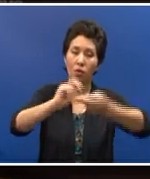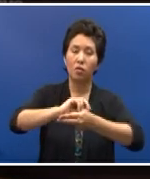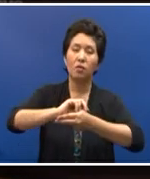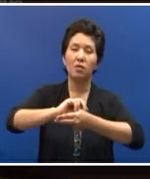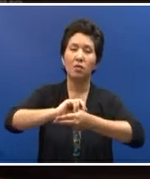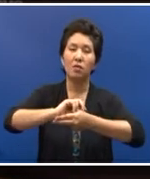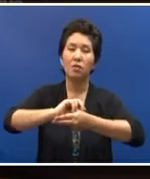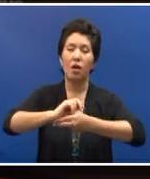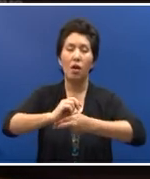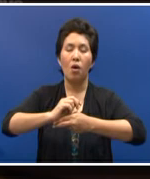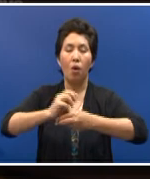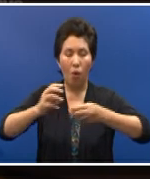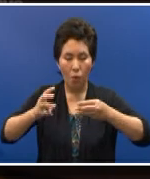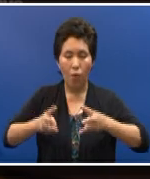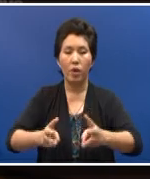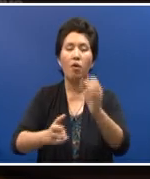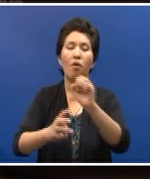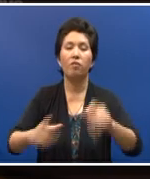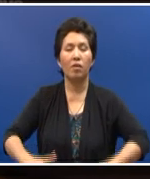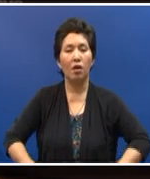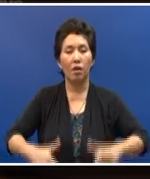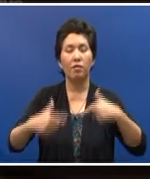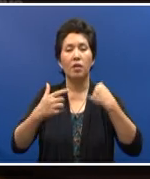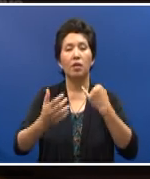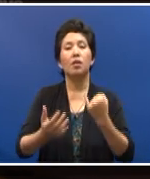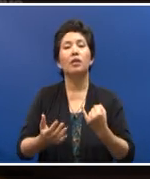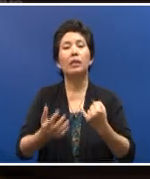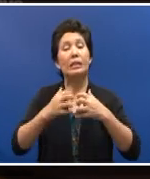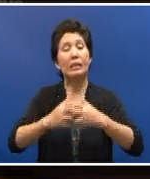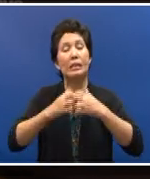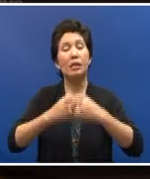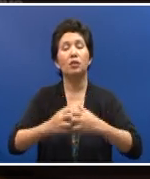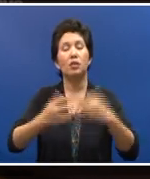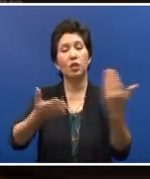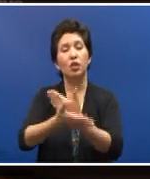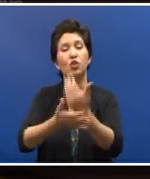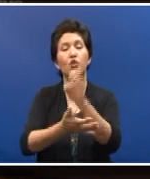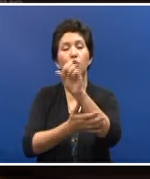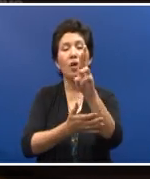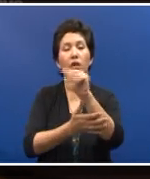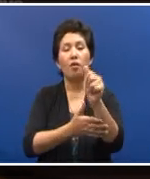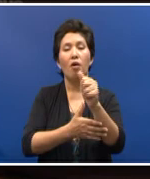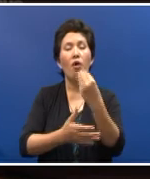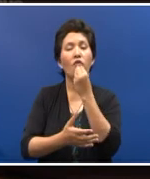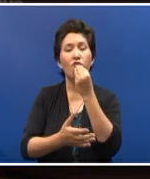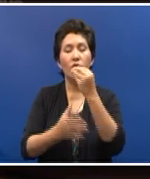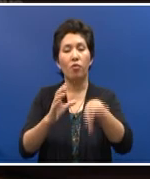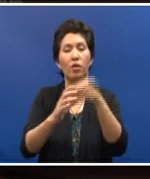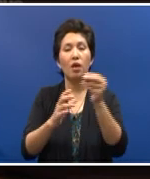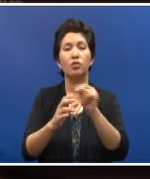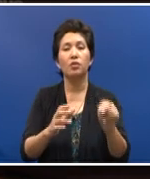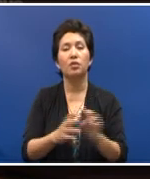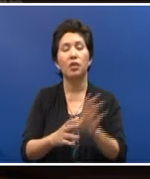changed our way of life. Okay, the Industrial Revolution ushered in a new era in the history of food productions.